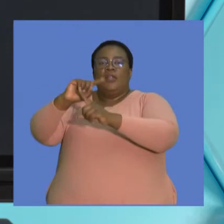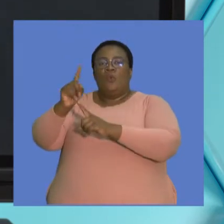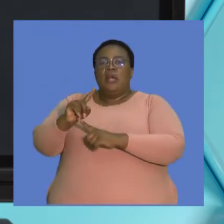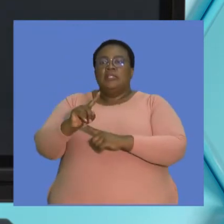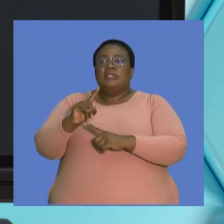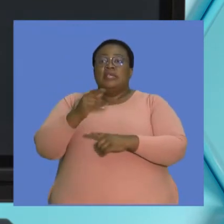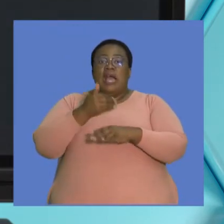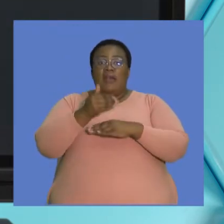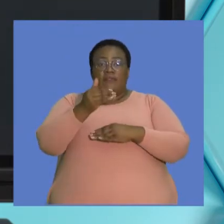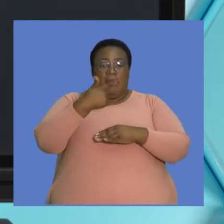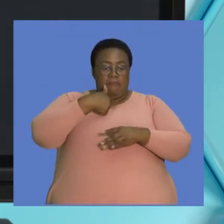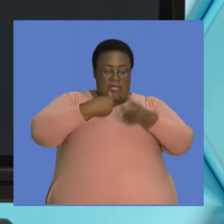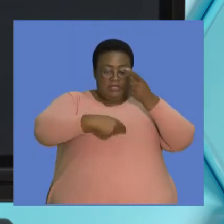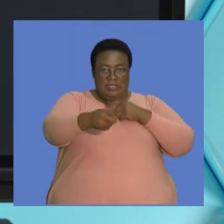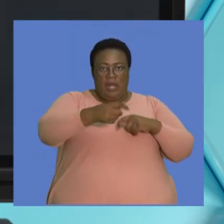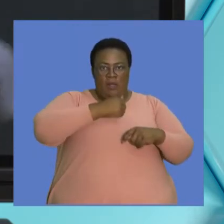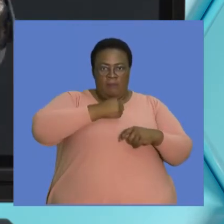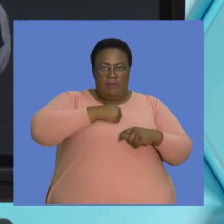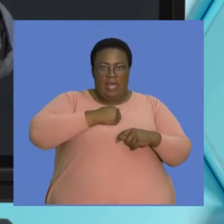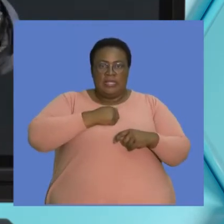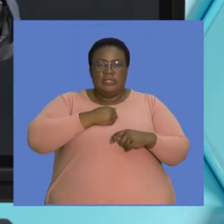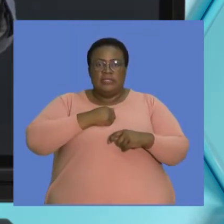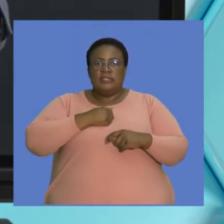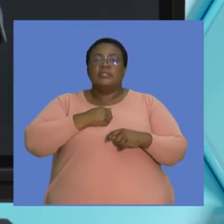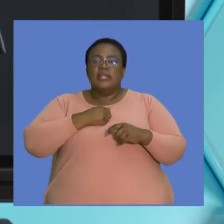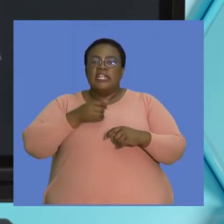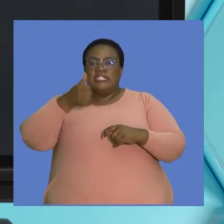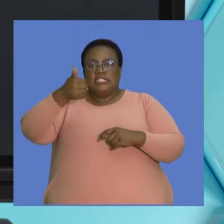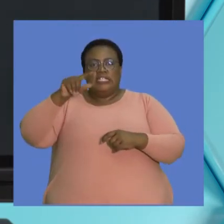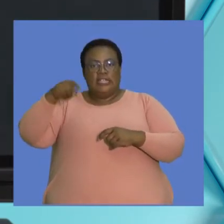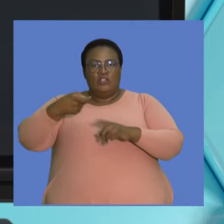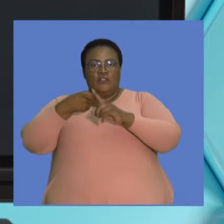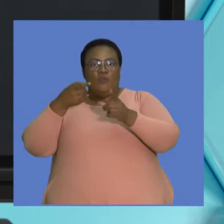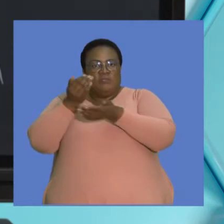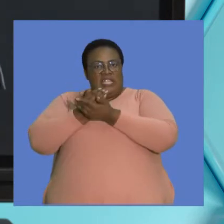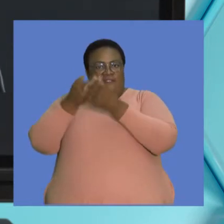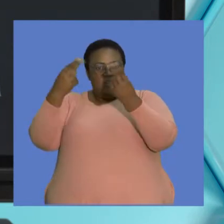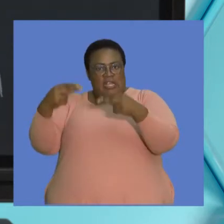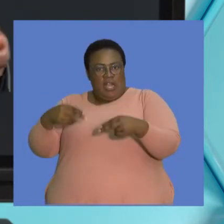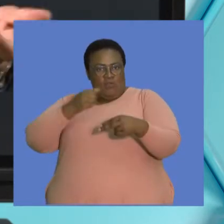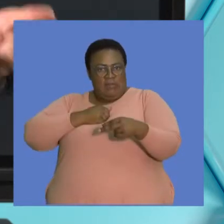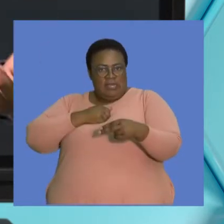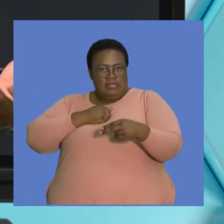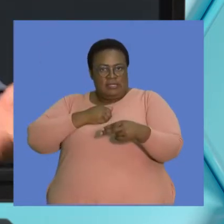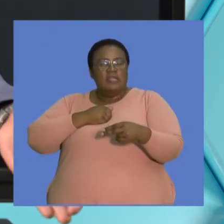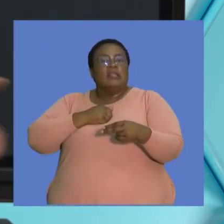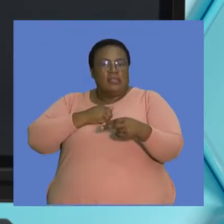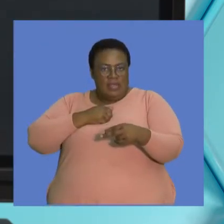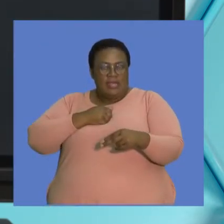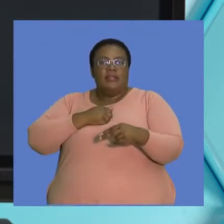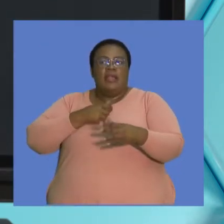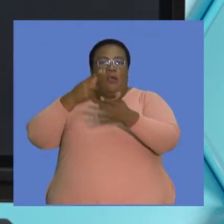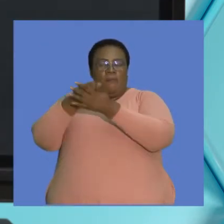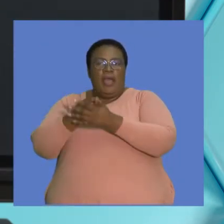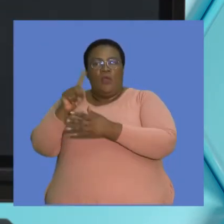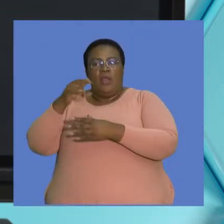account. My target is that after selling mine, I take the 6,000 from my savings account, I top it up, and